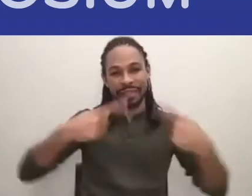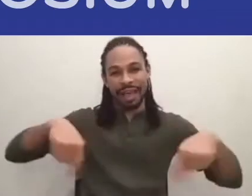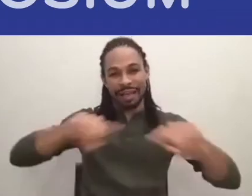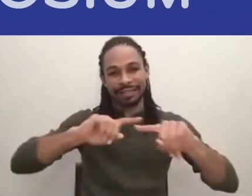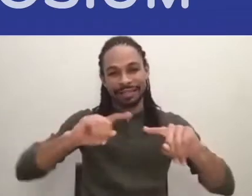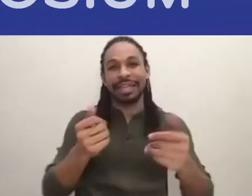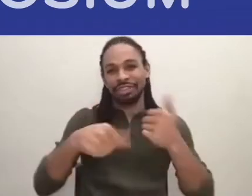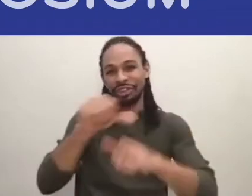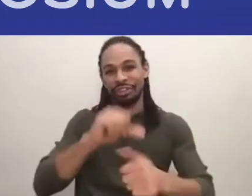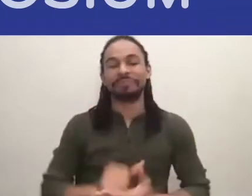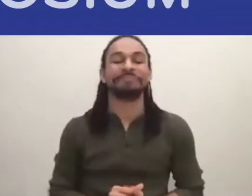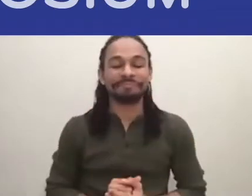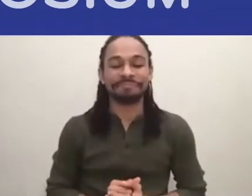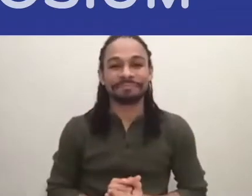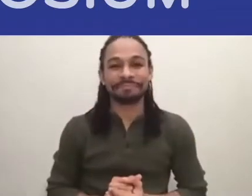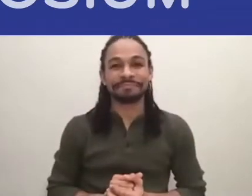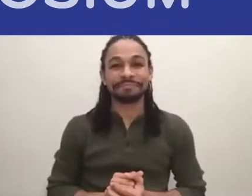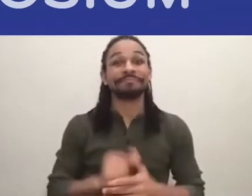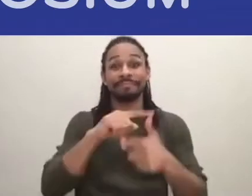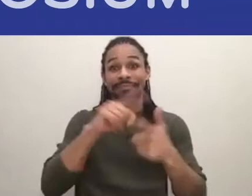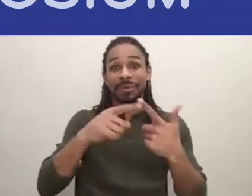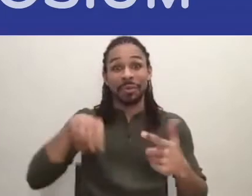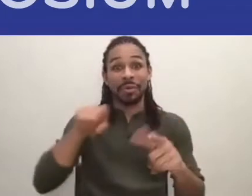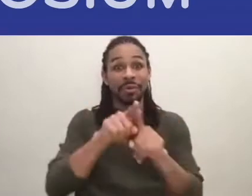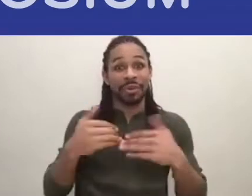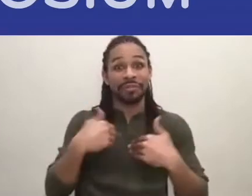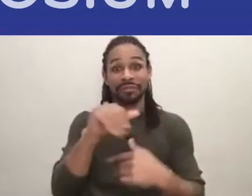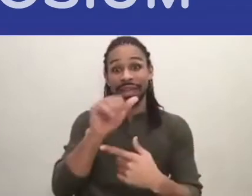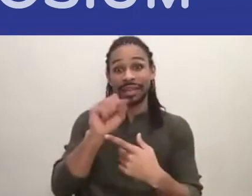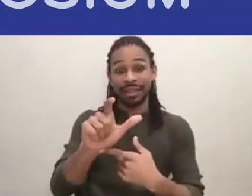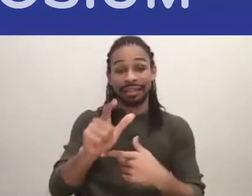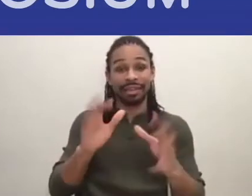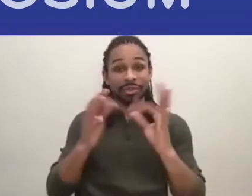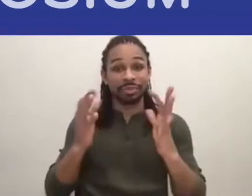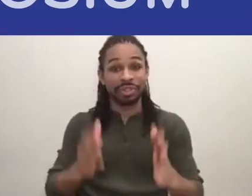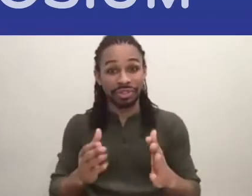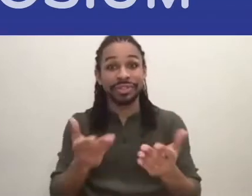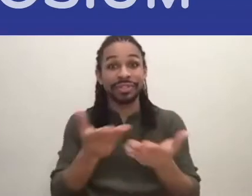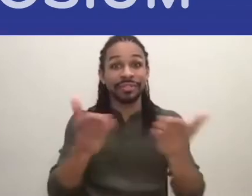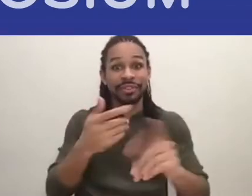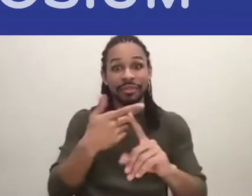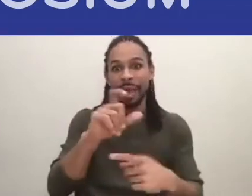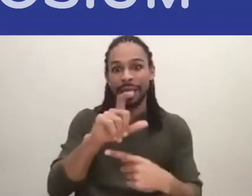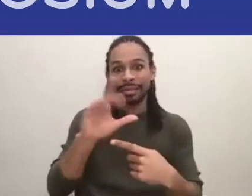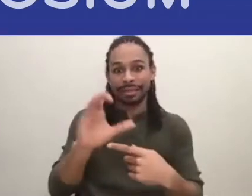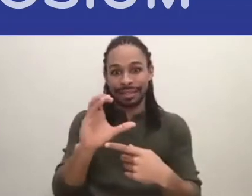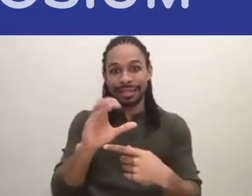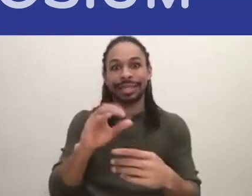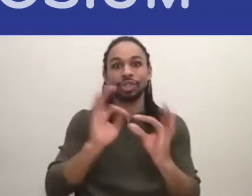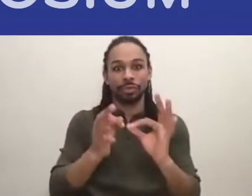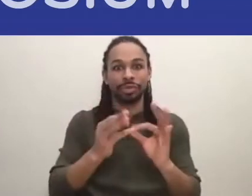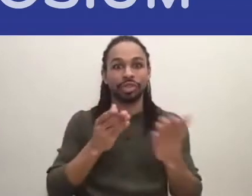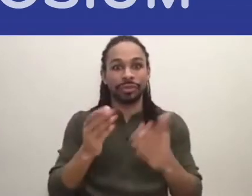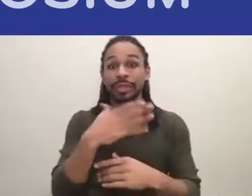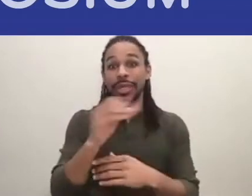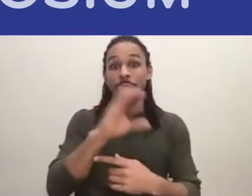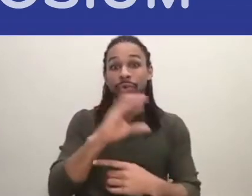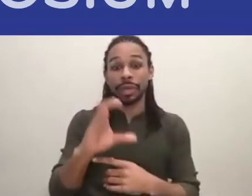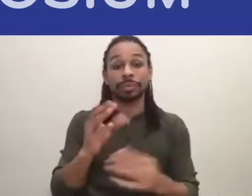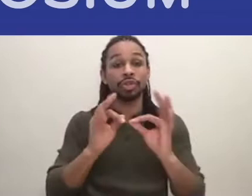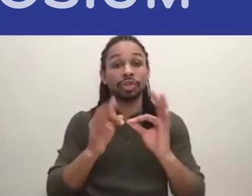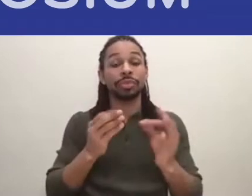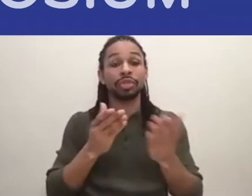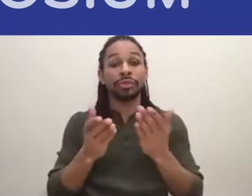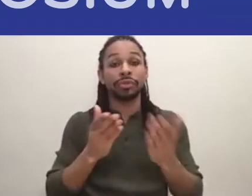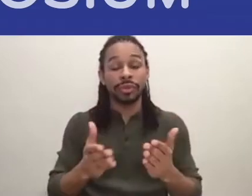patience. Second, we have an ASL interpreter from LC Interpreting Services and closed captioning services provided